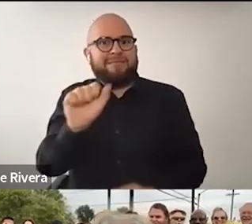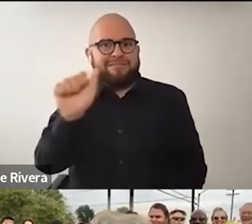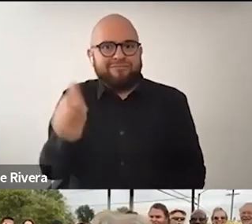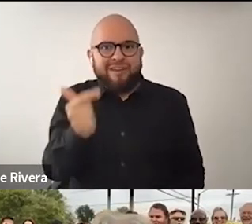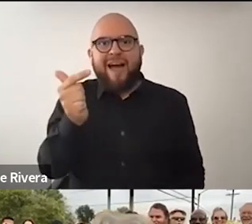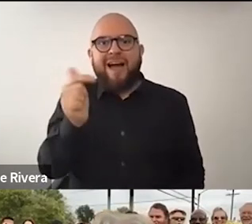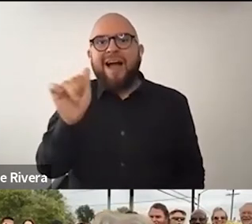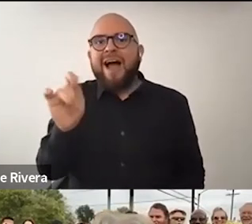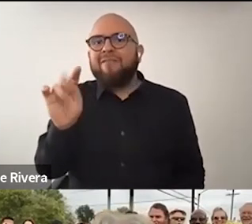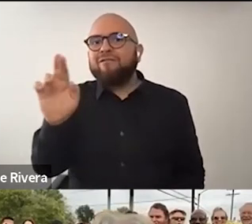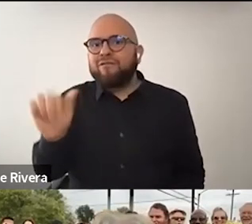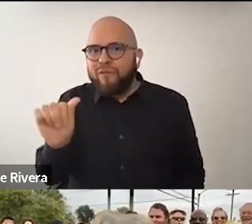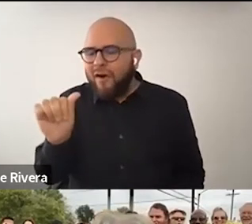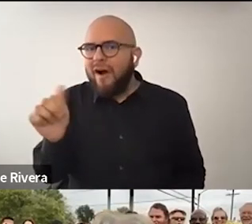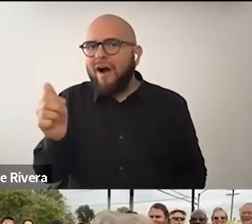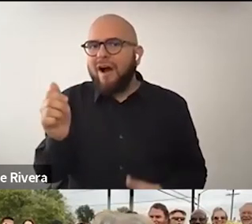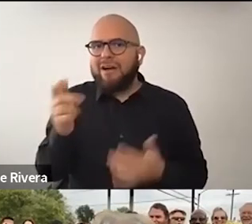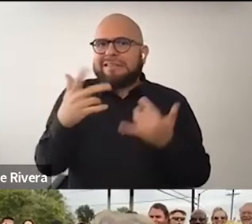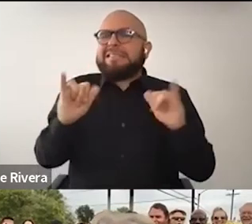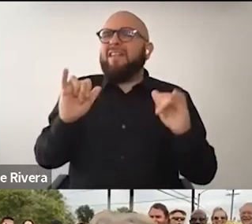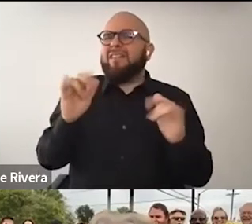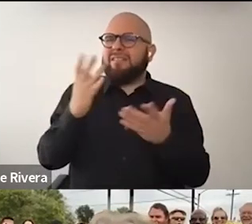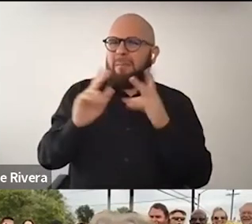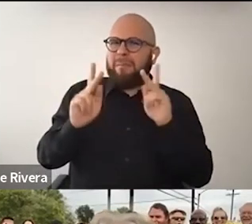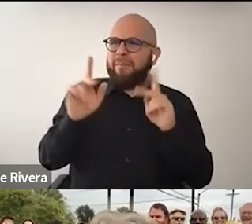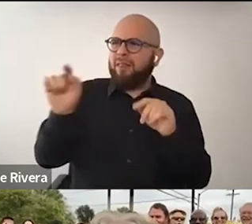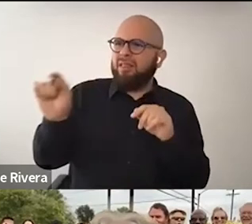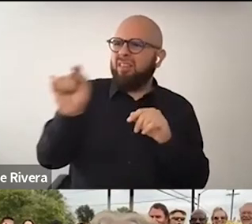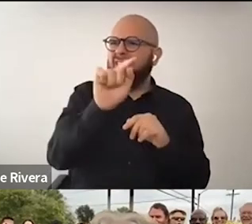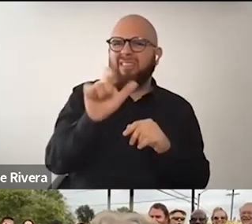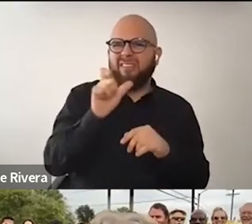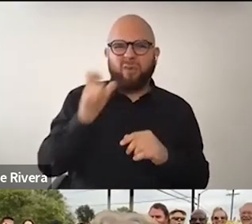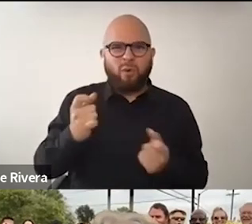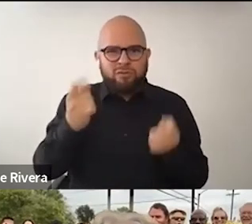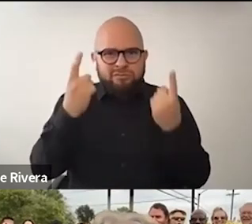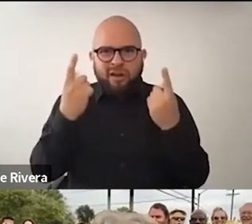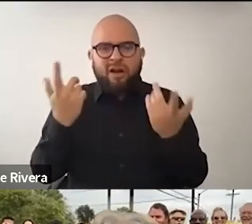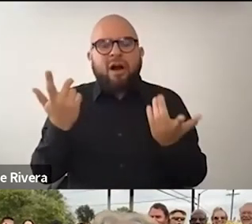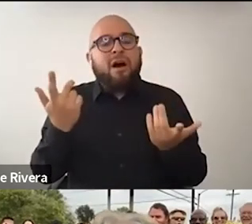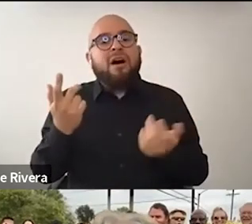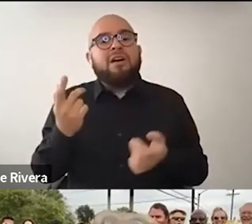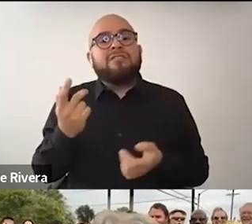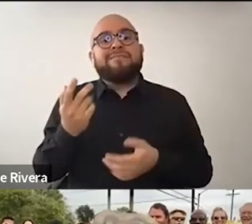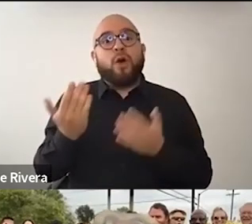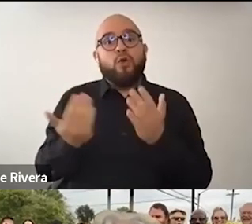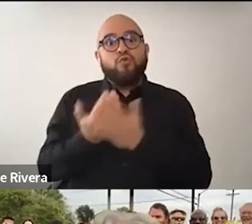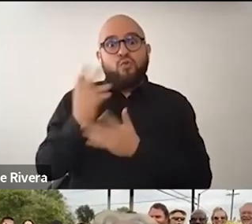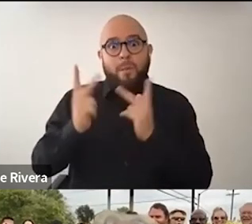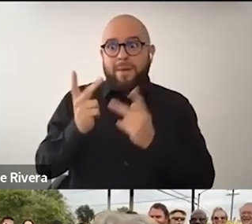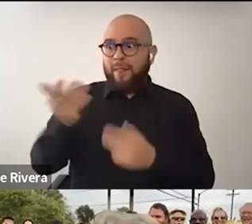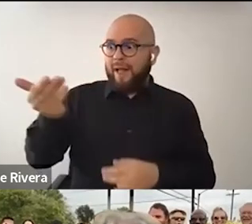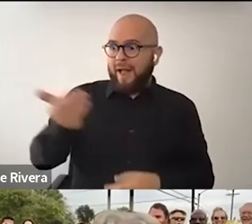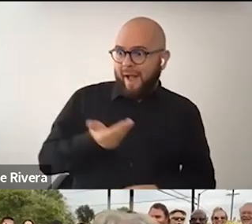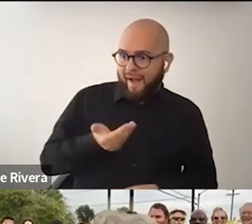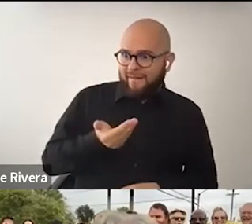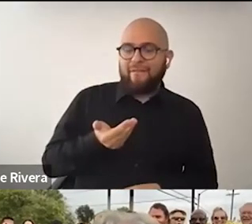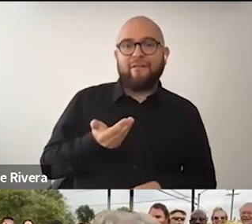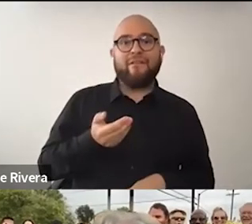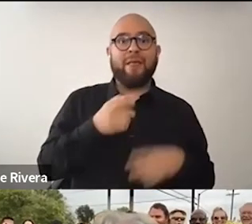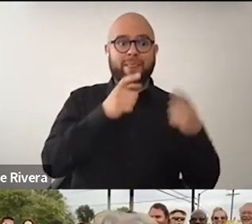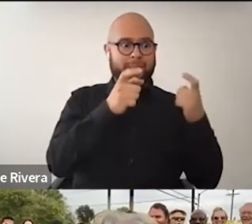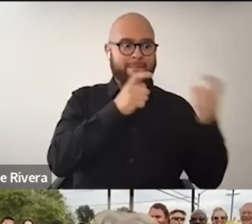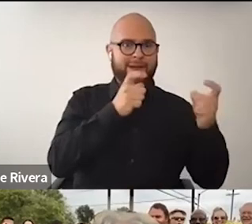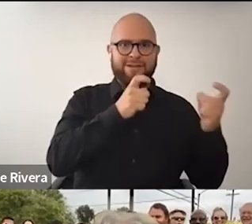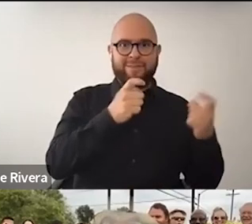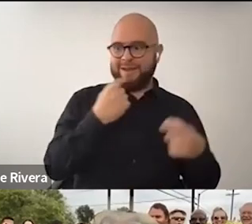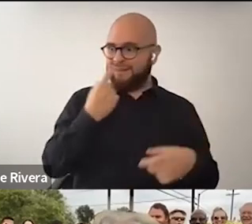understand. When people are newly hired, management may not tell them about the union. And from what all, you know, all they